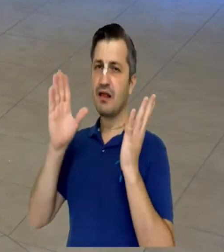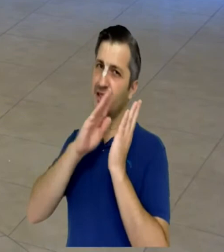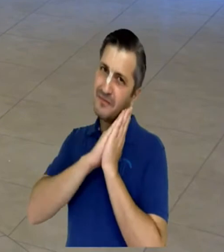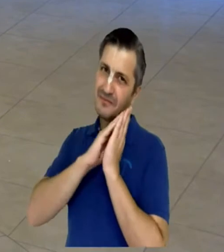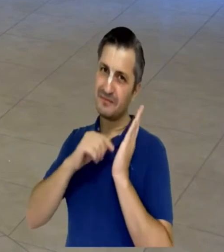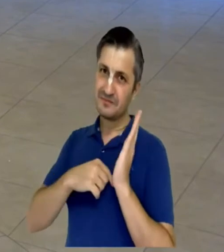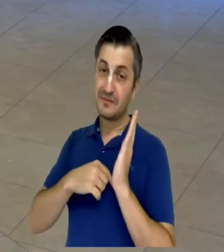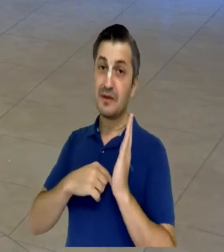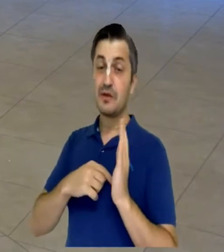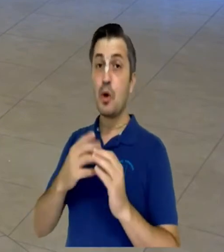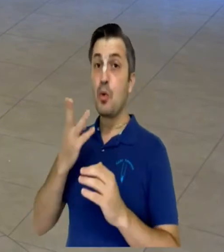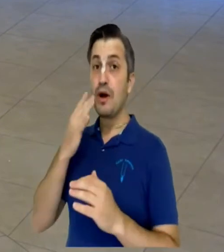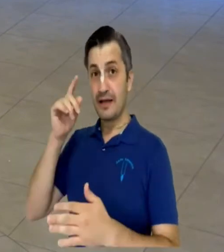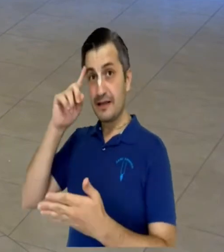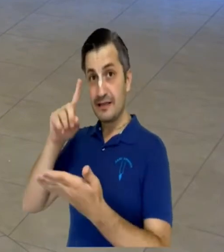bhakti lata is